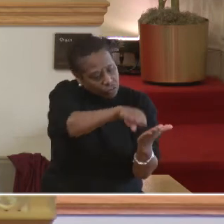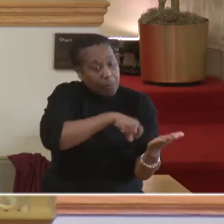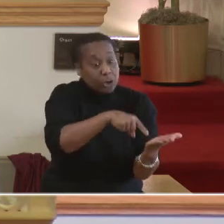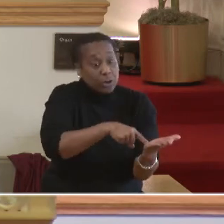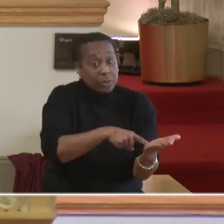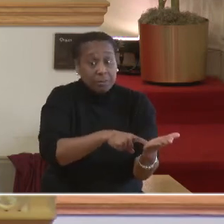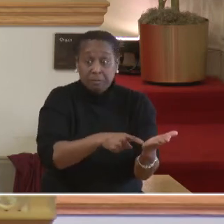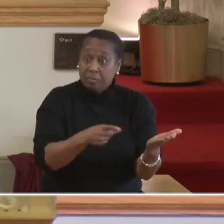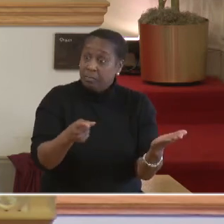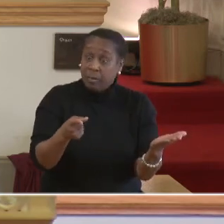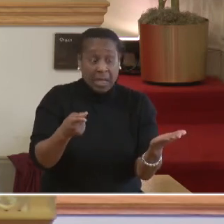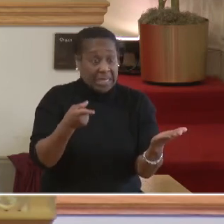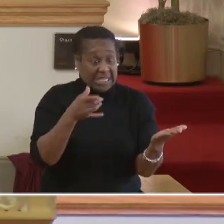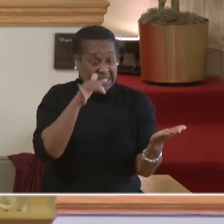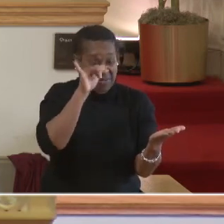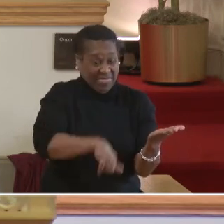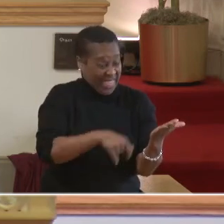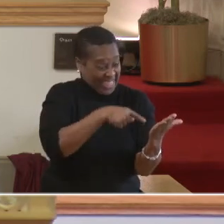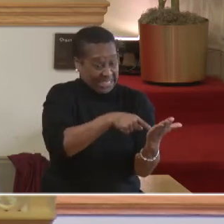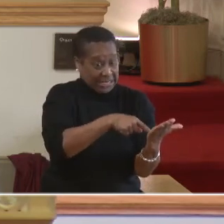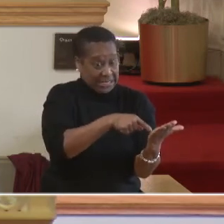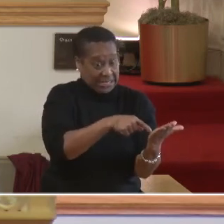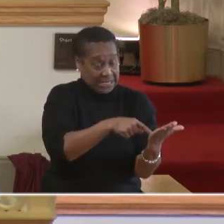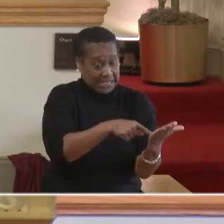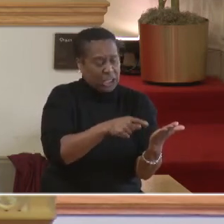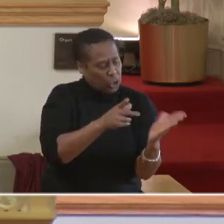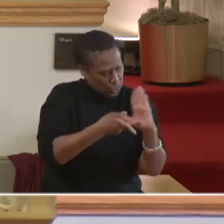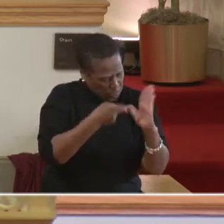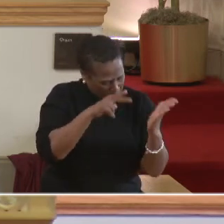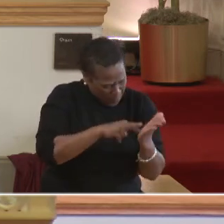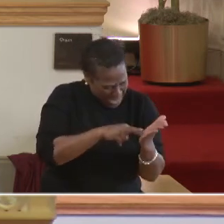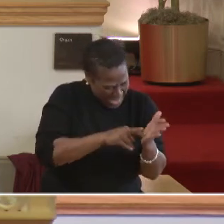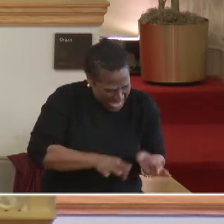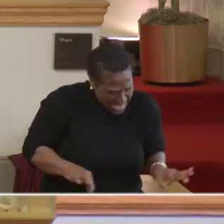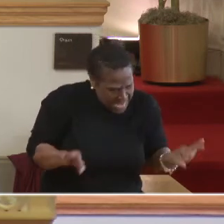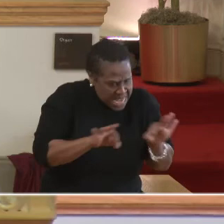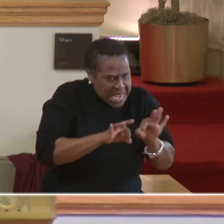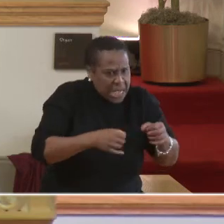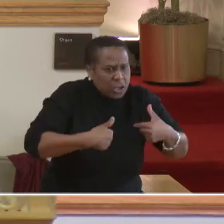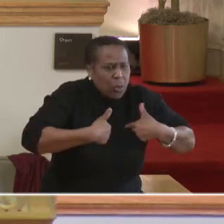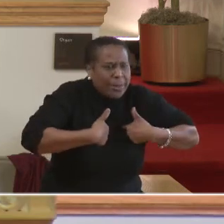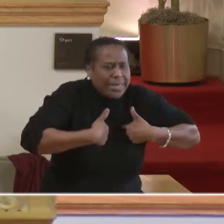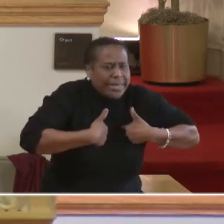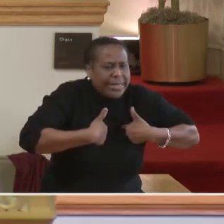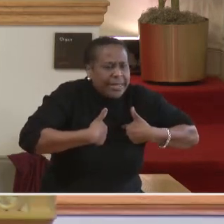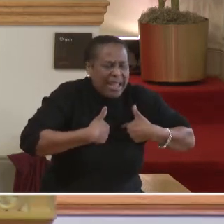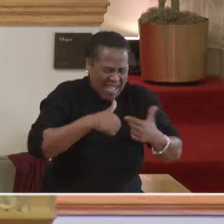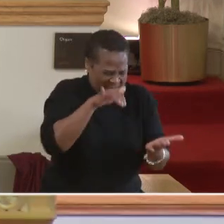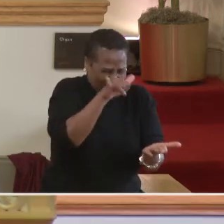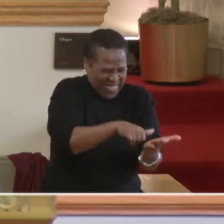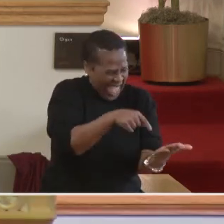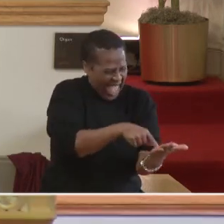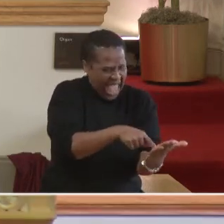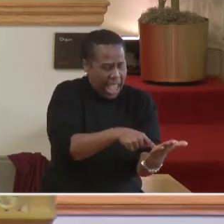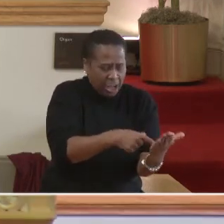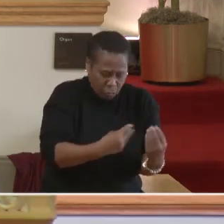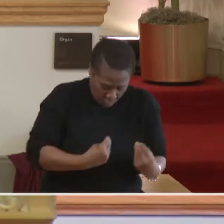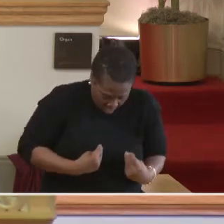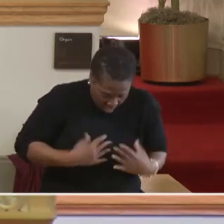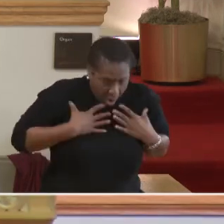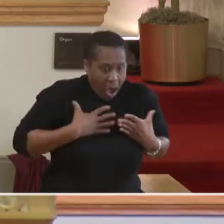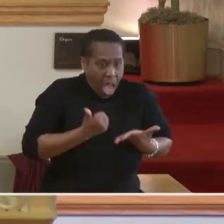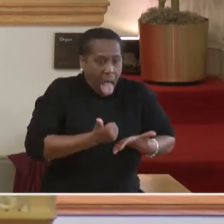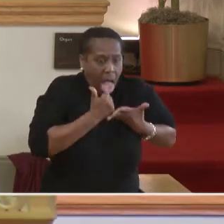And so in order for this to mean something, in order for it to brighten your